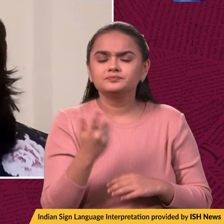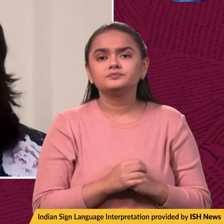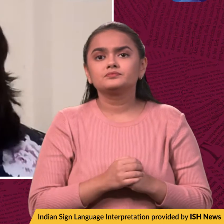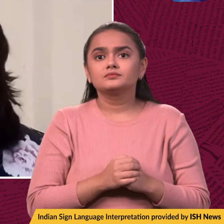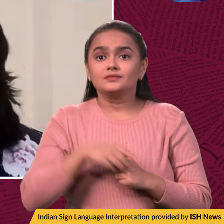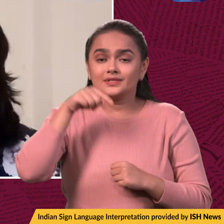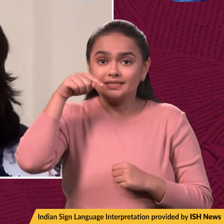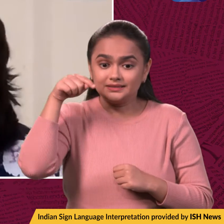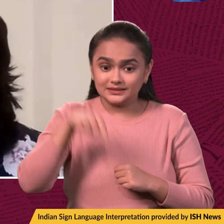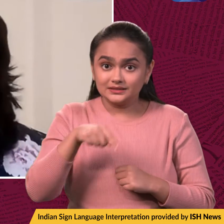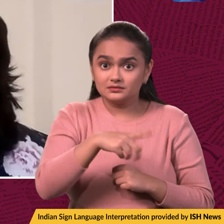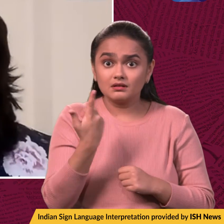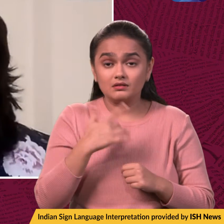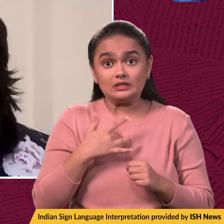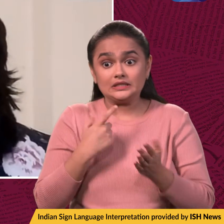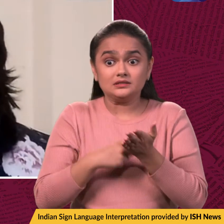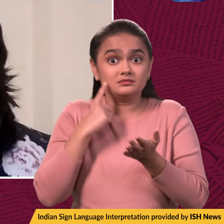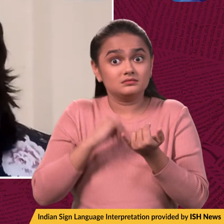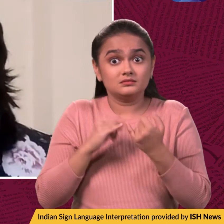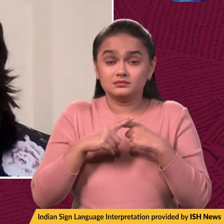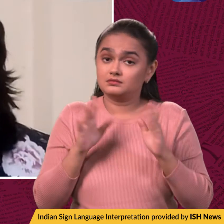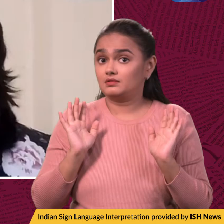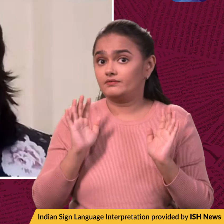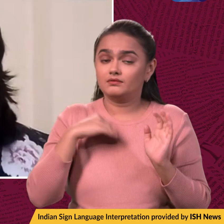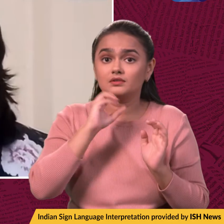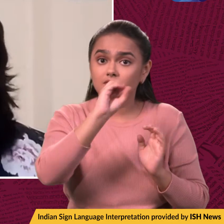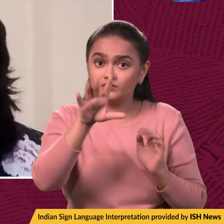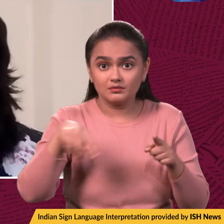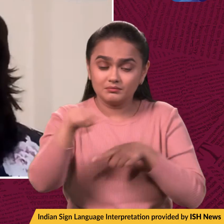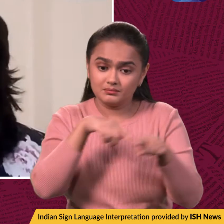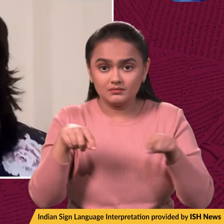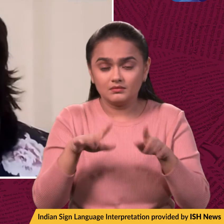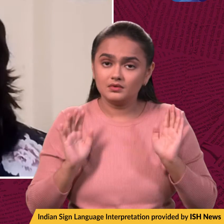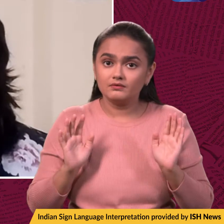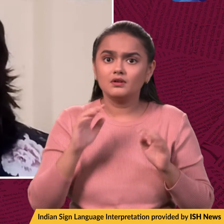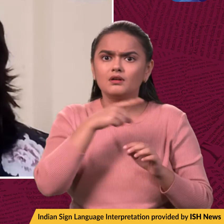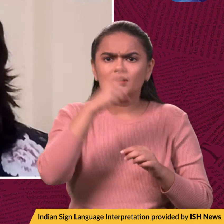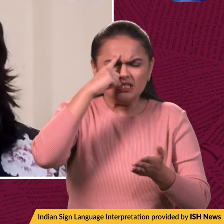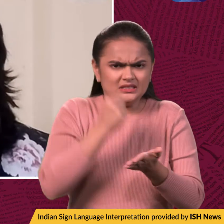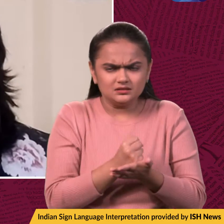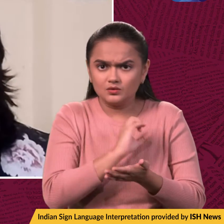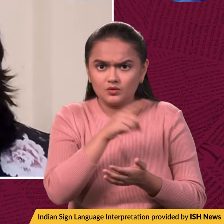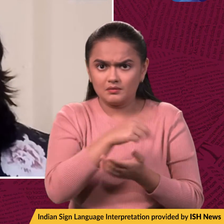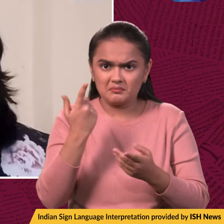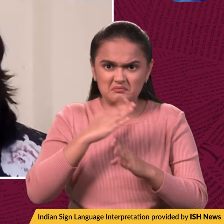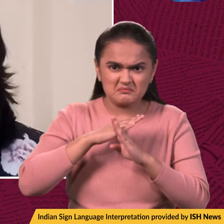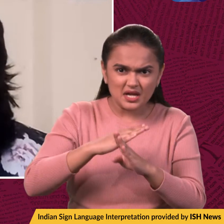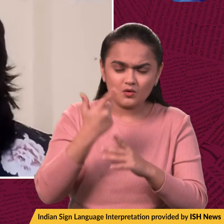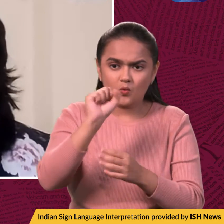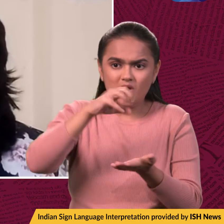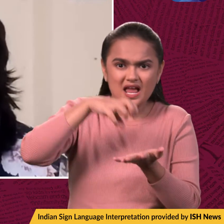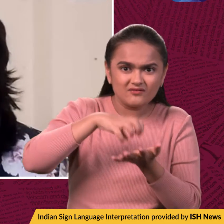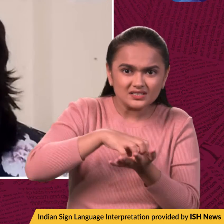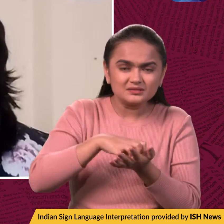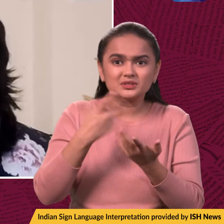quote, "This is a risky area and not in a complete regulatory framework. No decision was taken on banning its